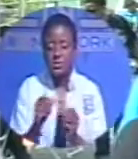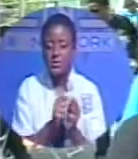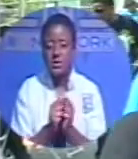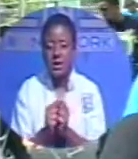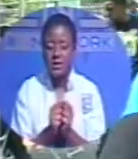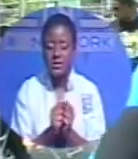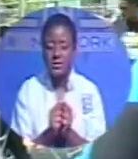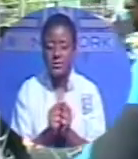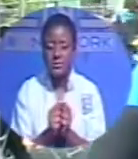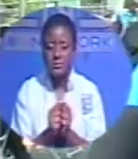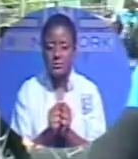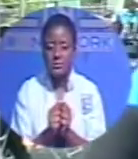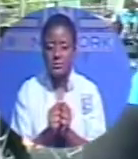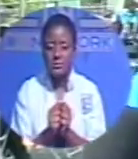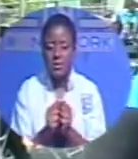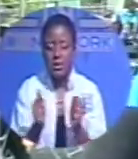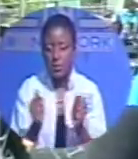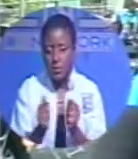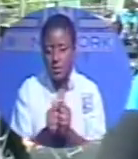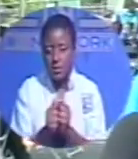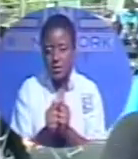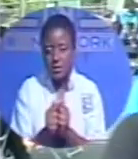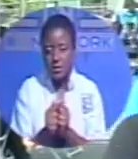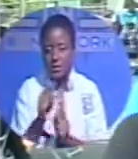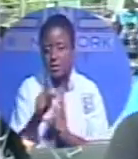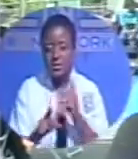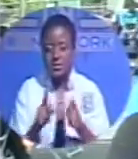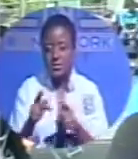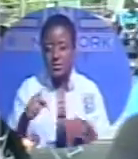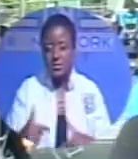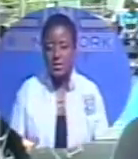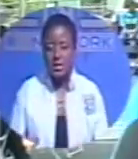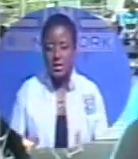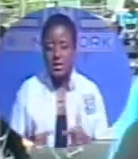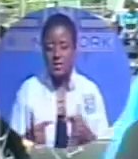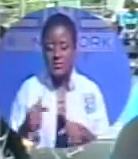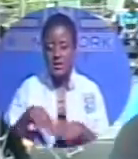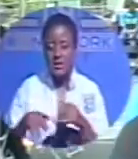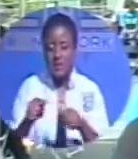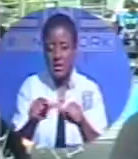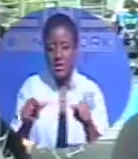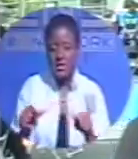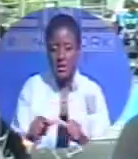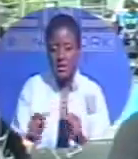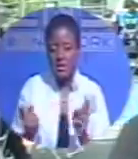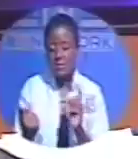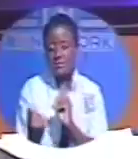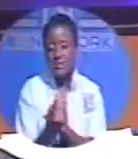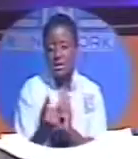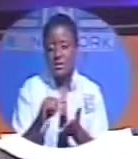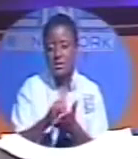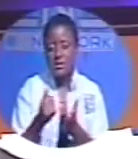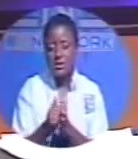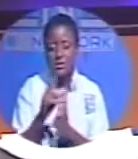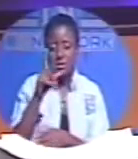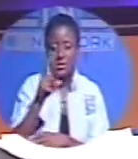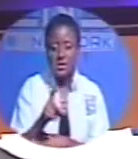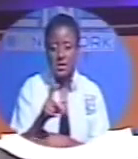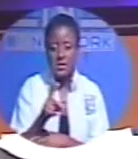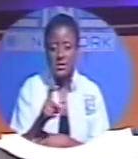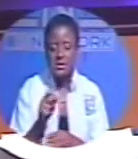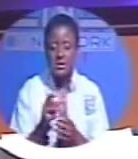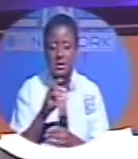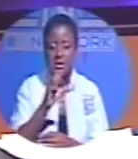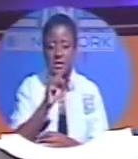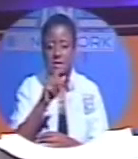together with stakeholders who are resident in the area, including urban renewal, and meet those needs. So far,